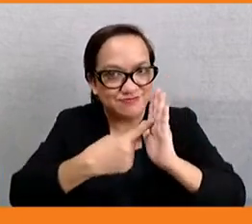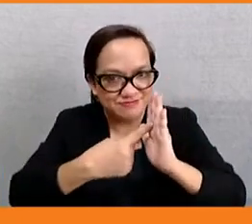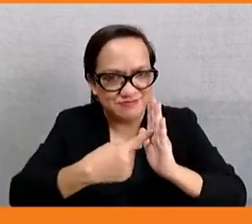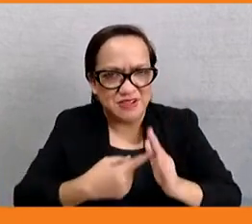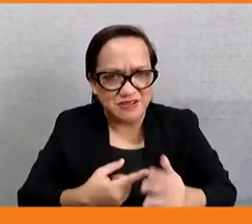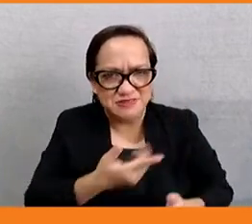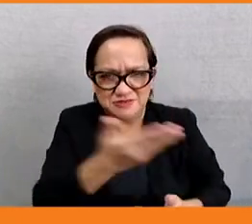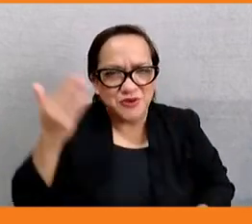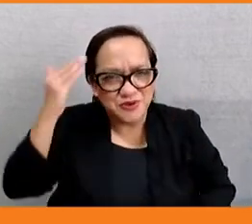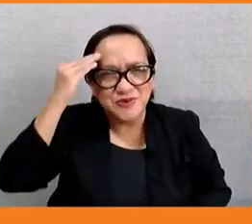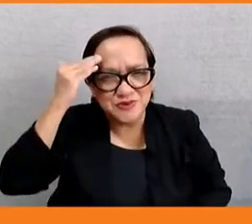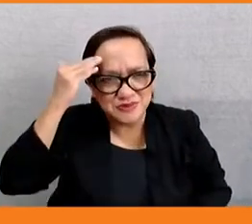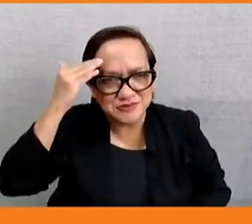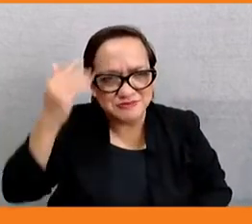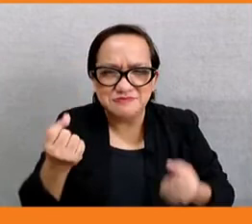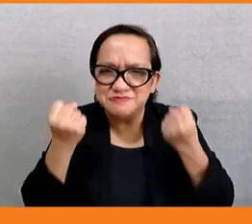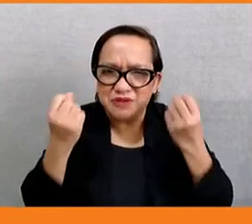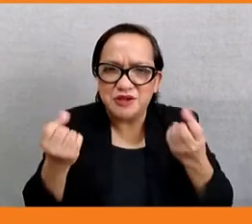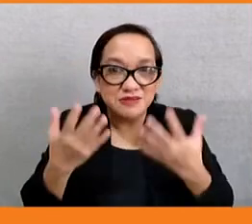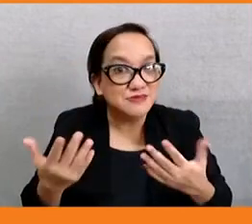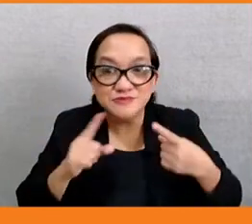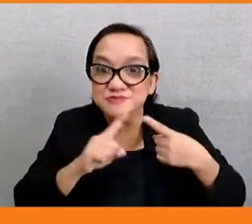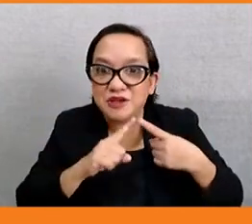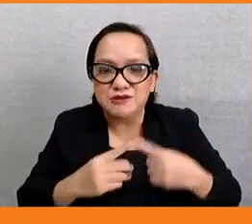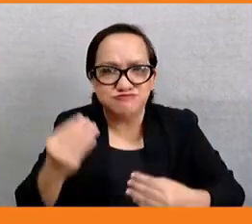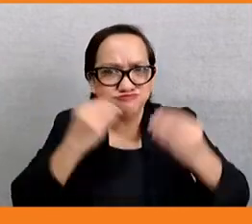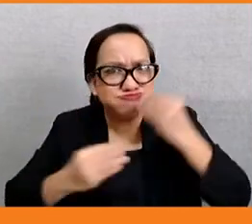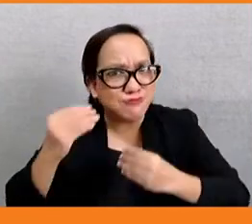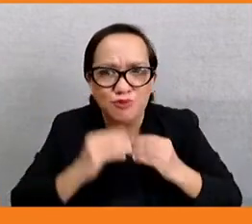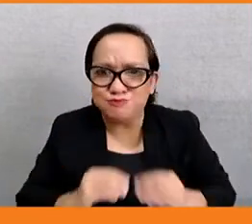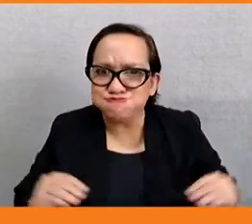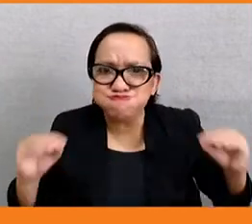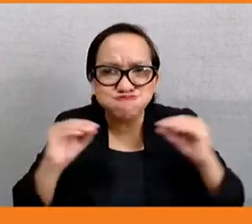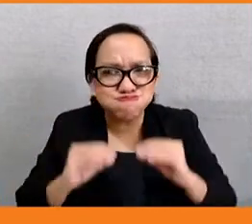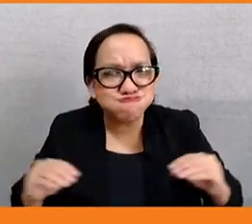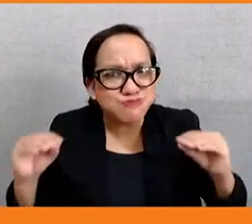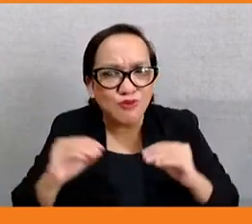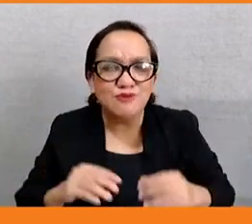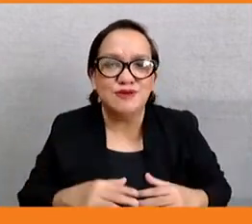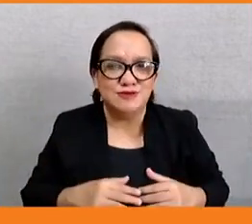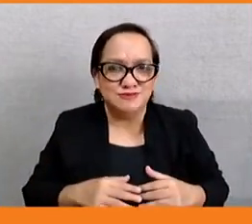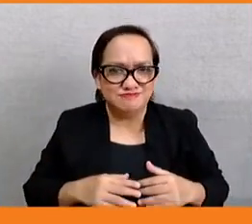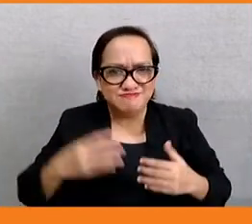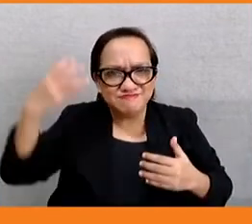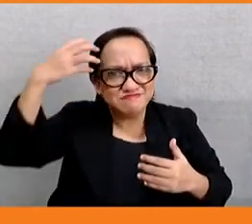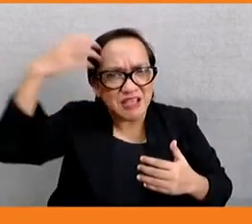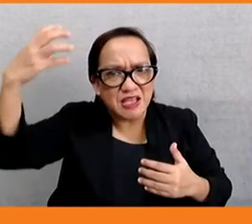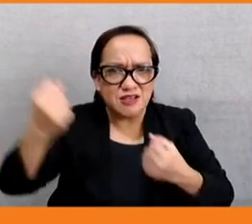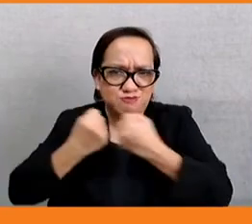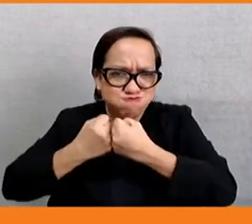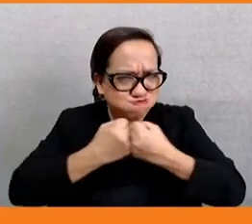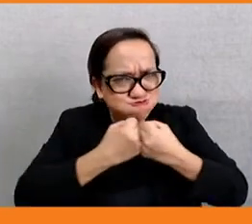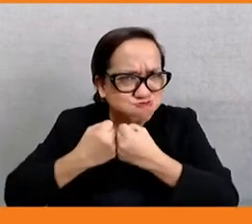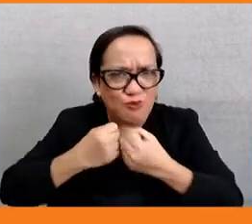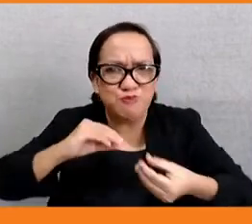security, energy security, and created political crisis and social unrest. Women are more impacted by this